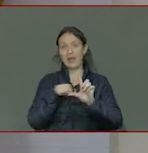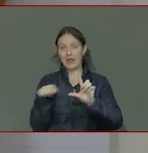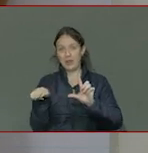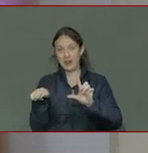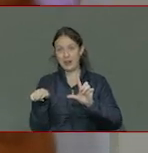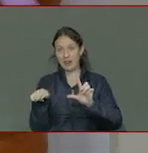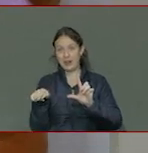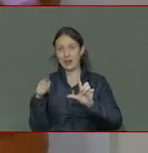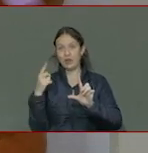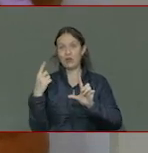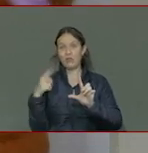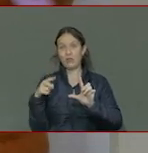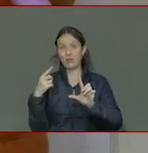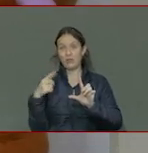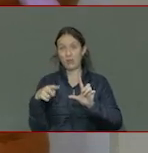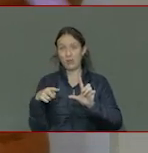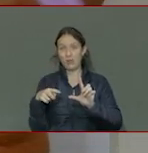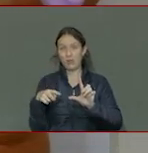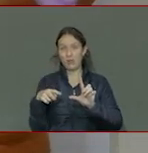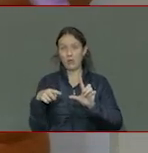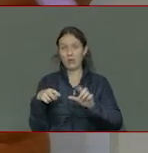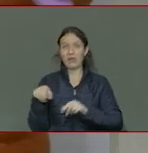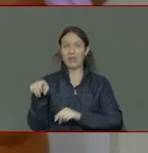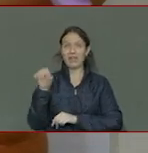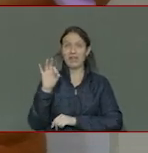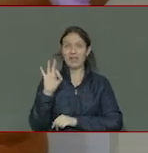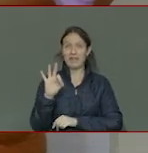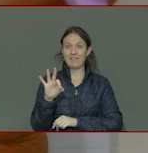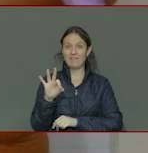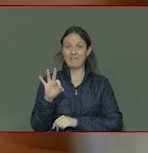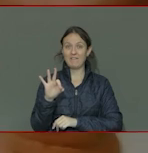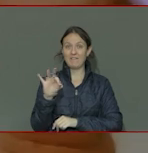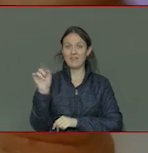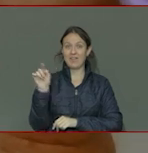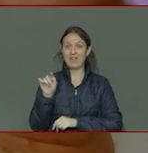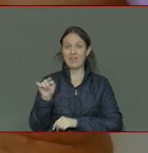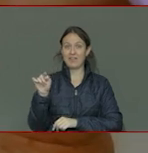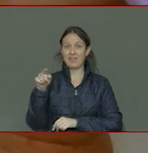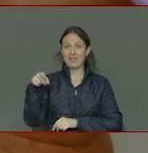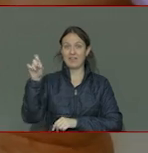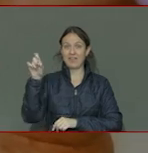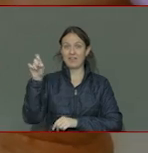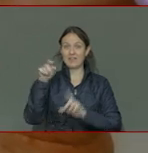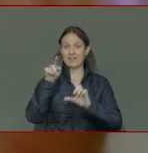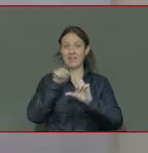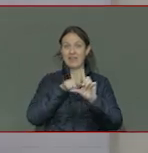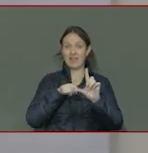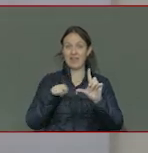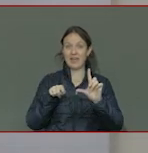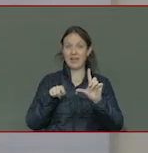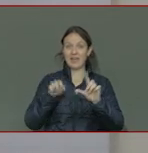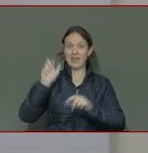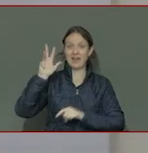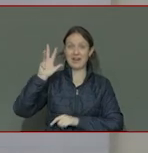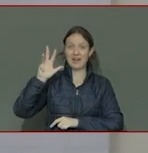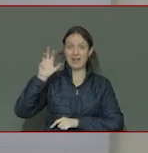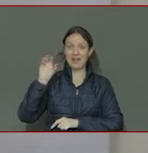between your F and delta x will be 90